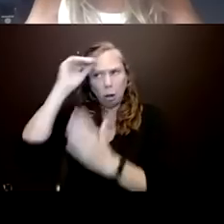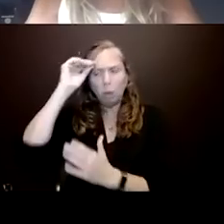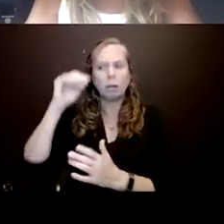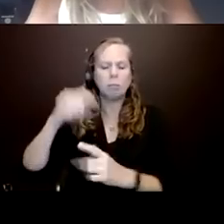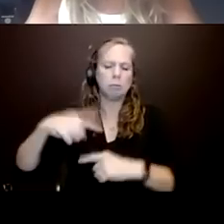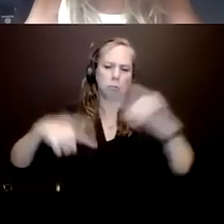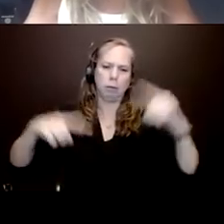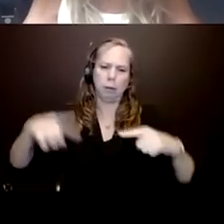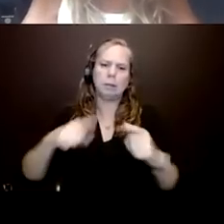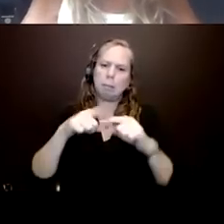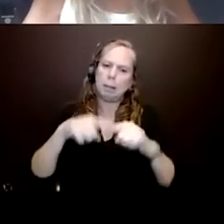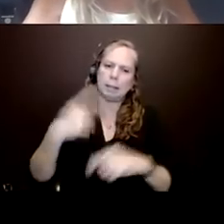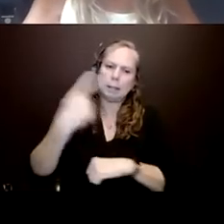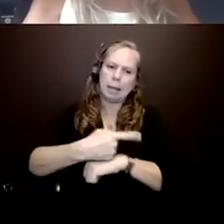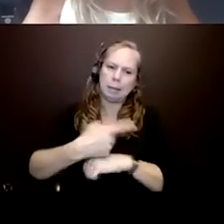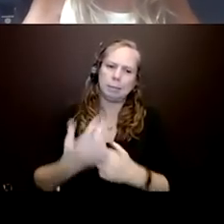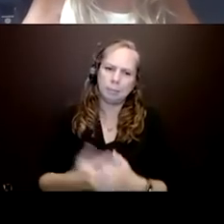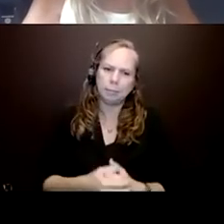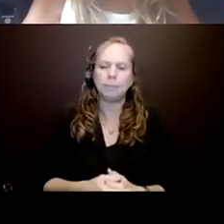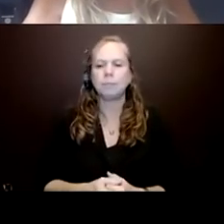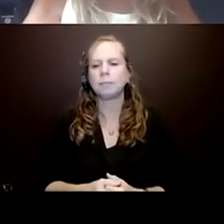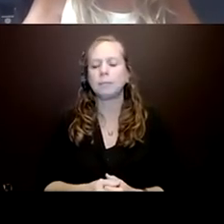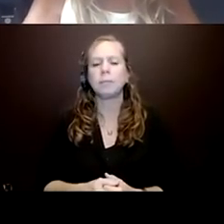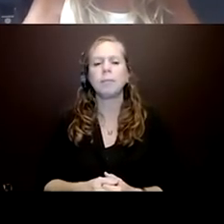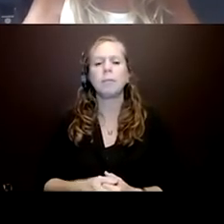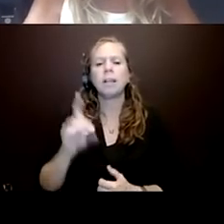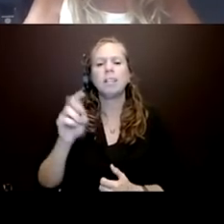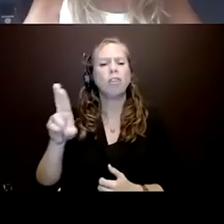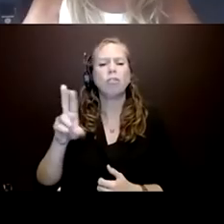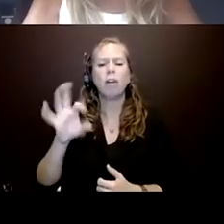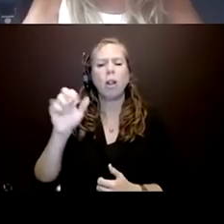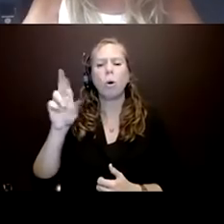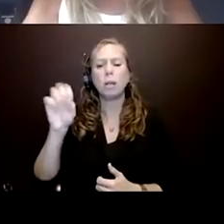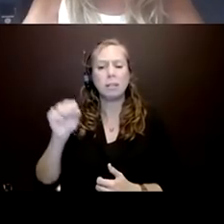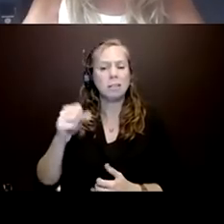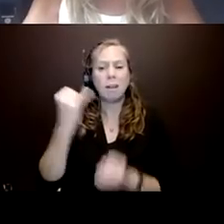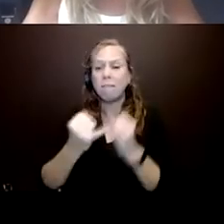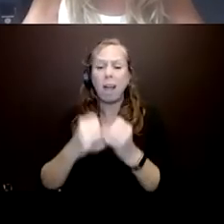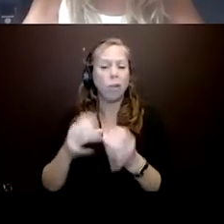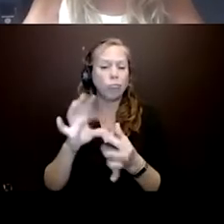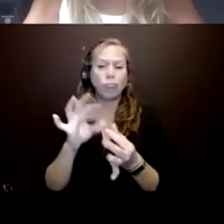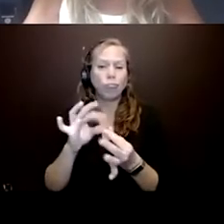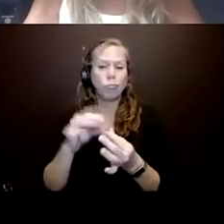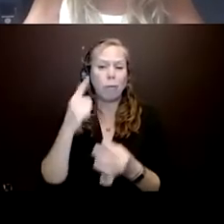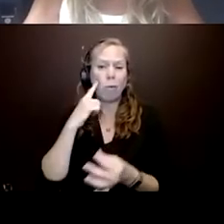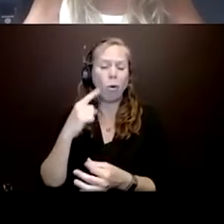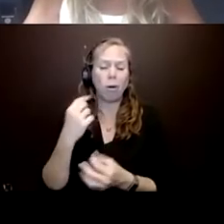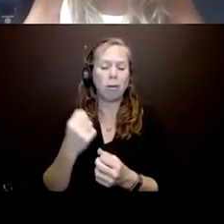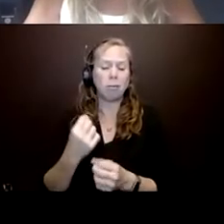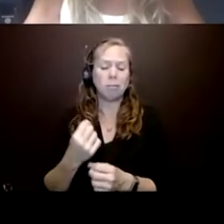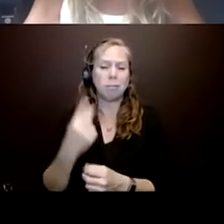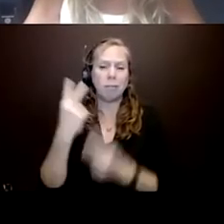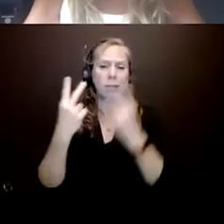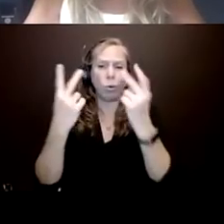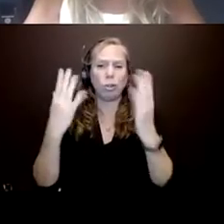day. Dr. Flores, any final thoughts for our viewers? Yeah, just I want to thank them for joining